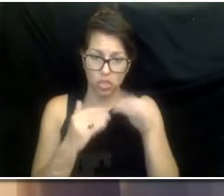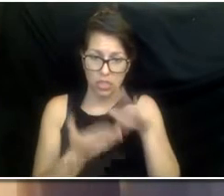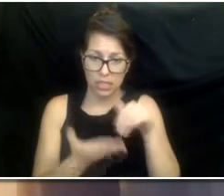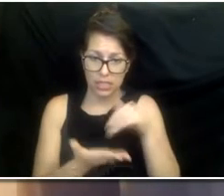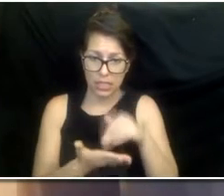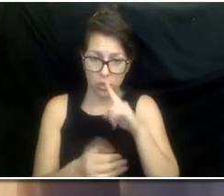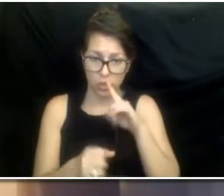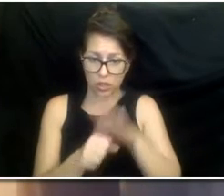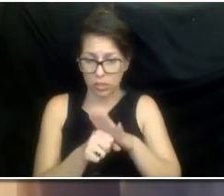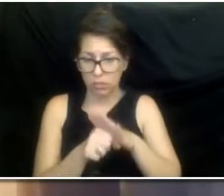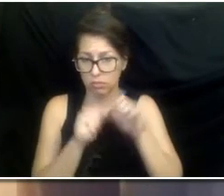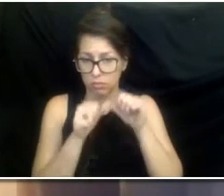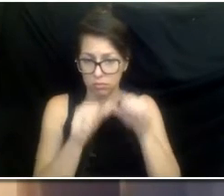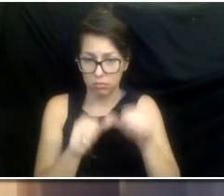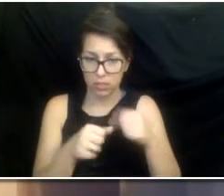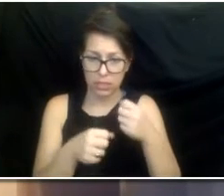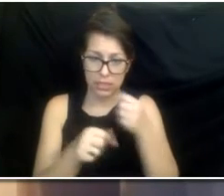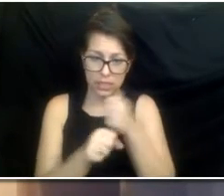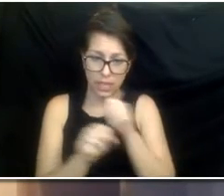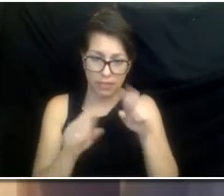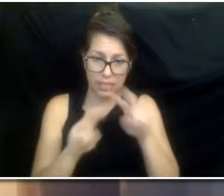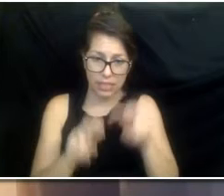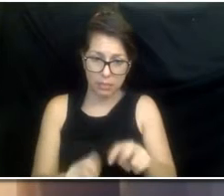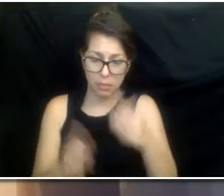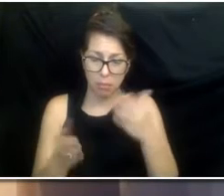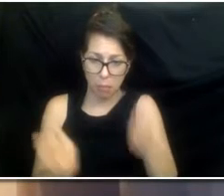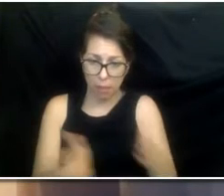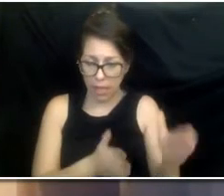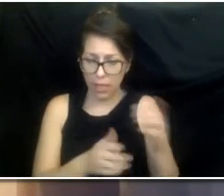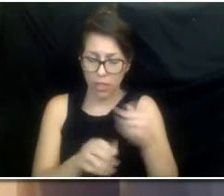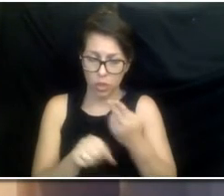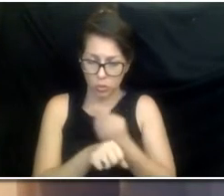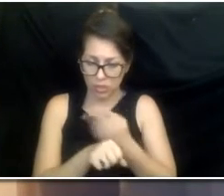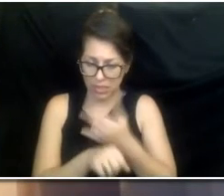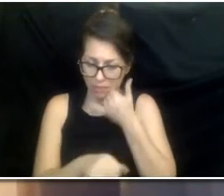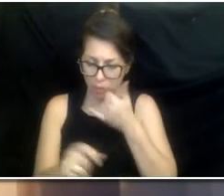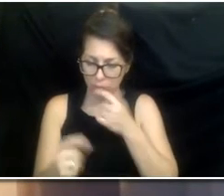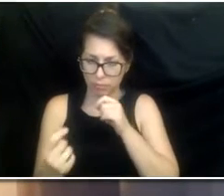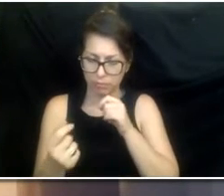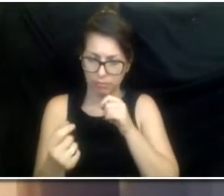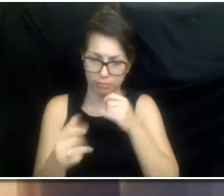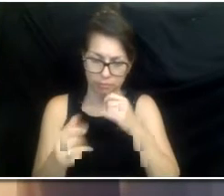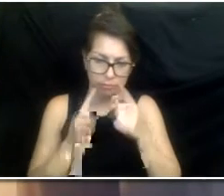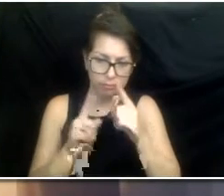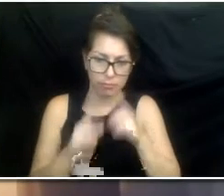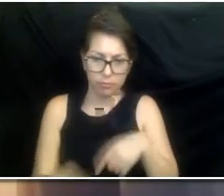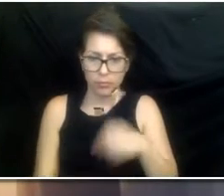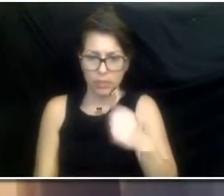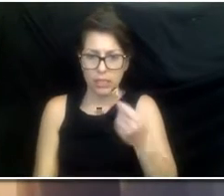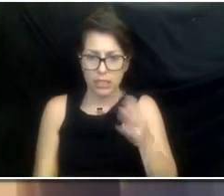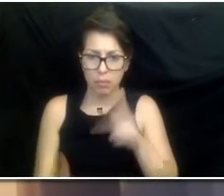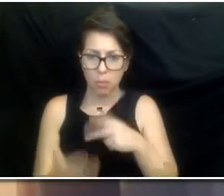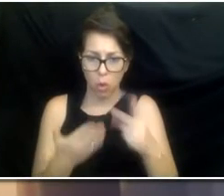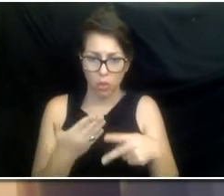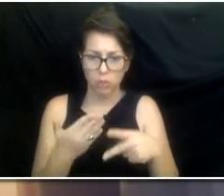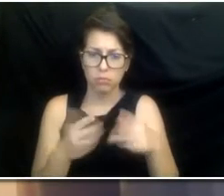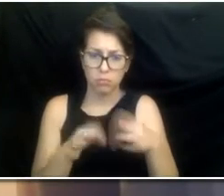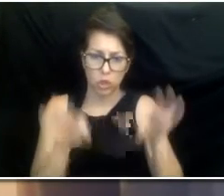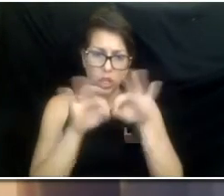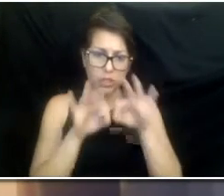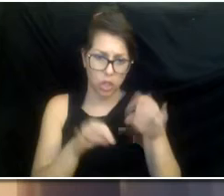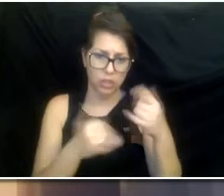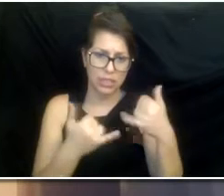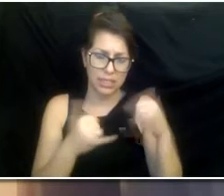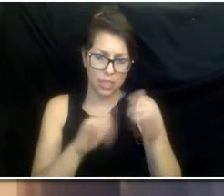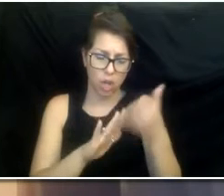street work project is continuing to respond to homeless youth um who are in need of shelter or drop in services and our hotline is working